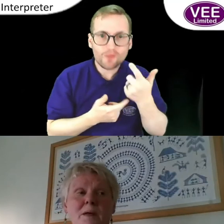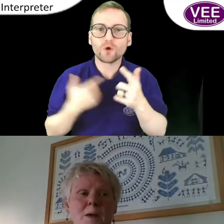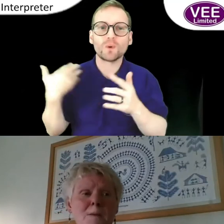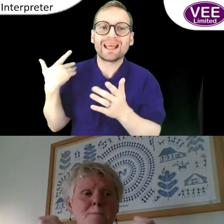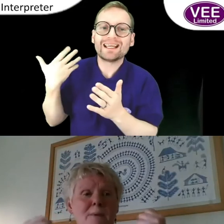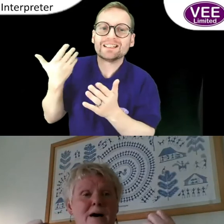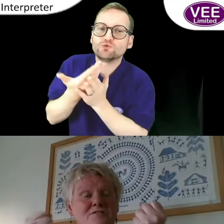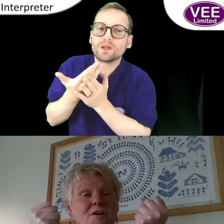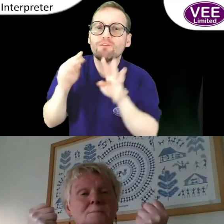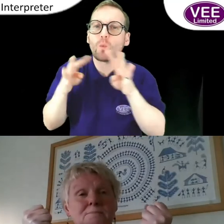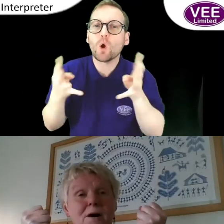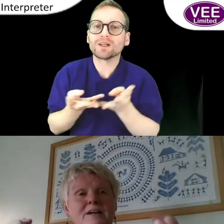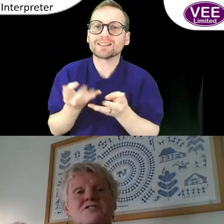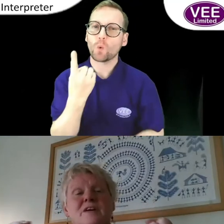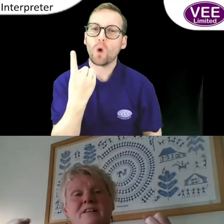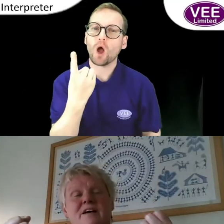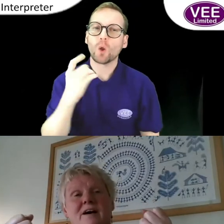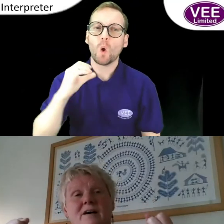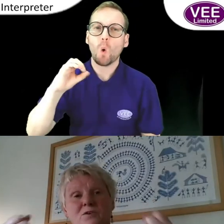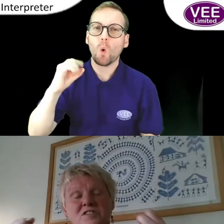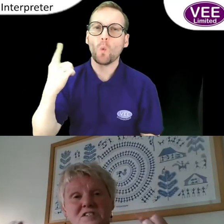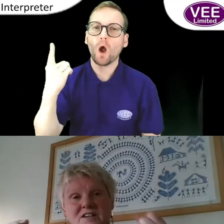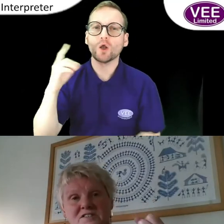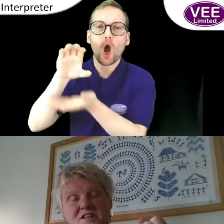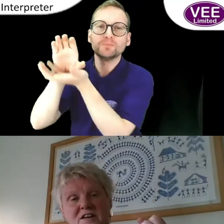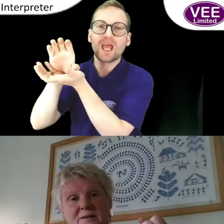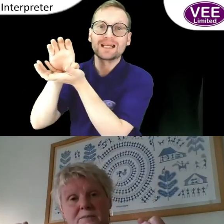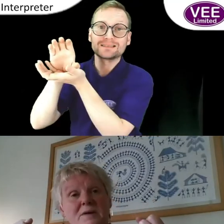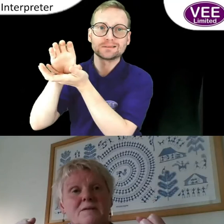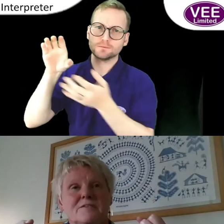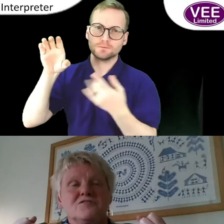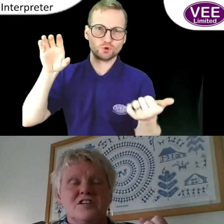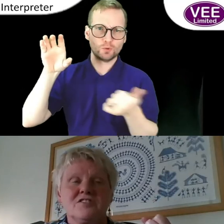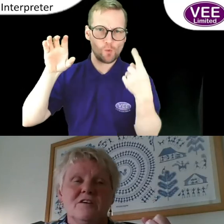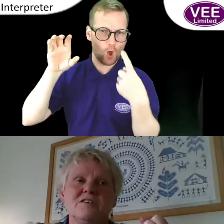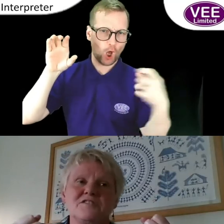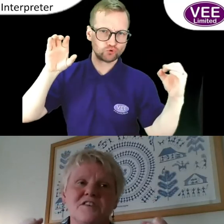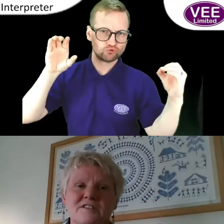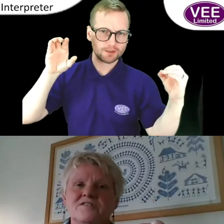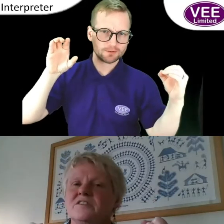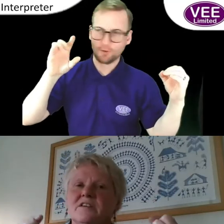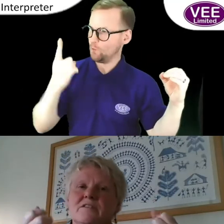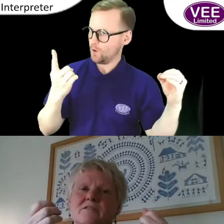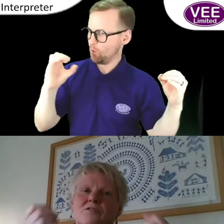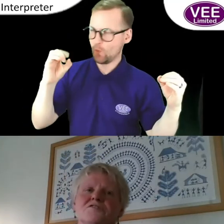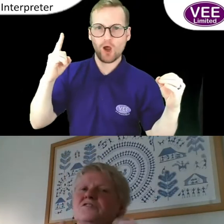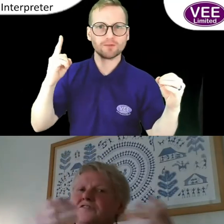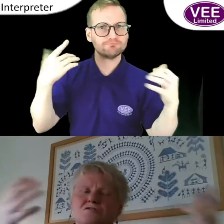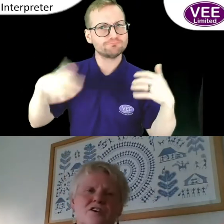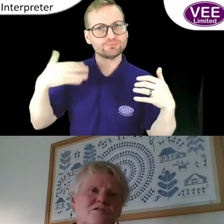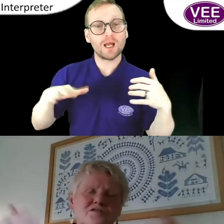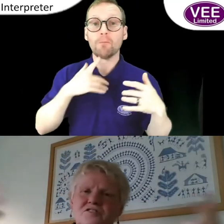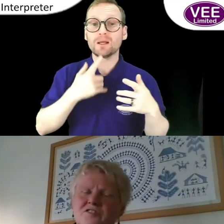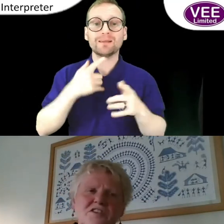101. But by doing what he does, Francesco has sent crosses